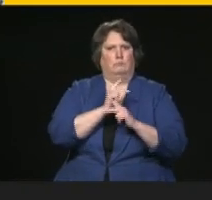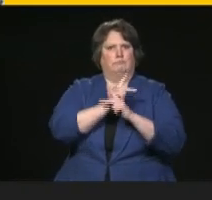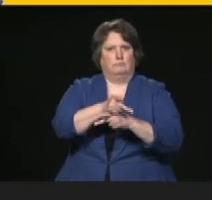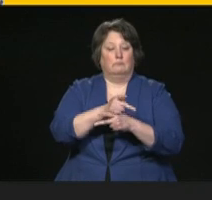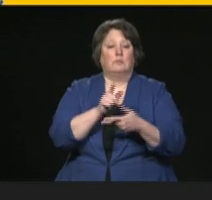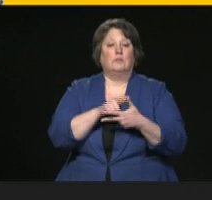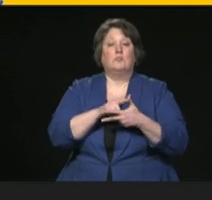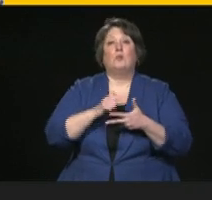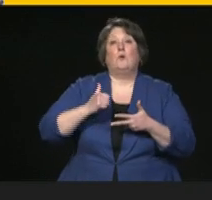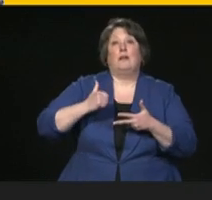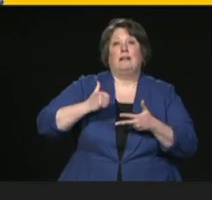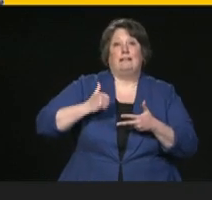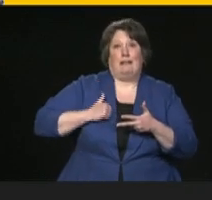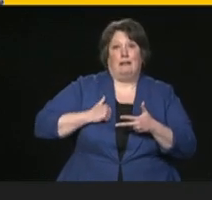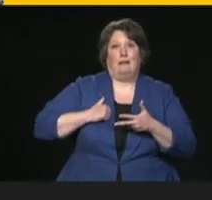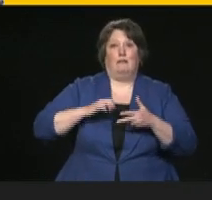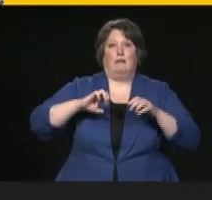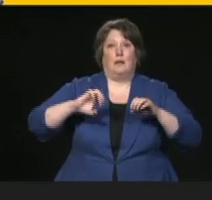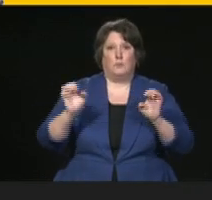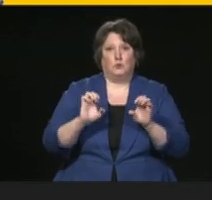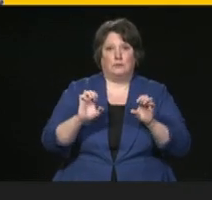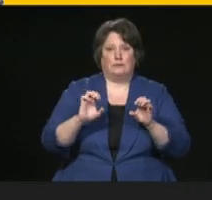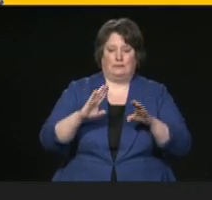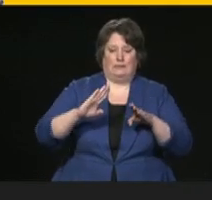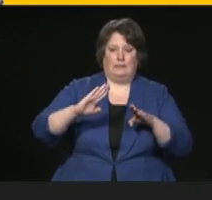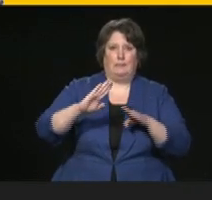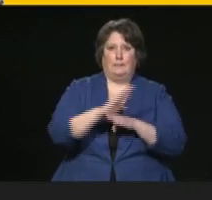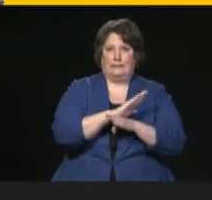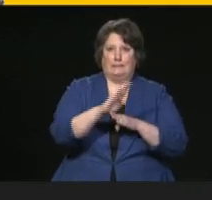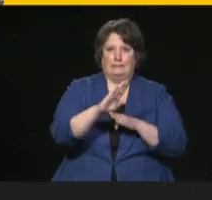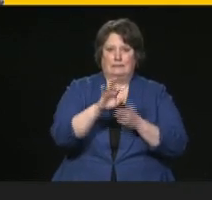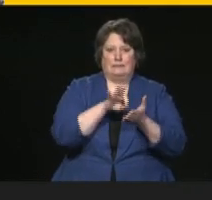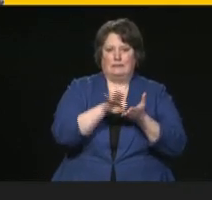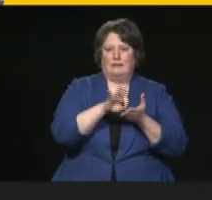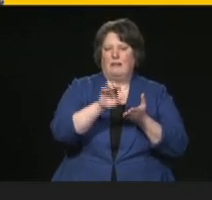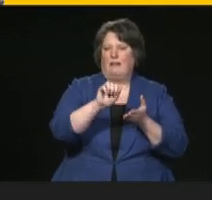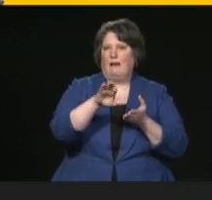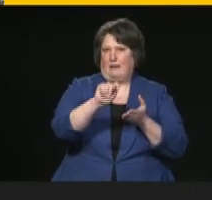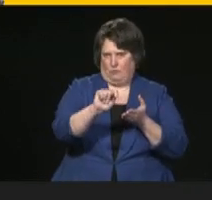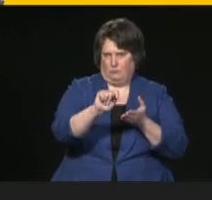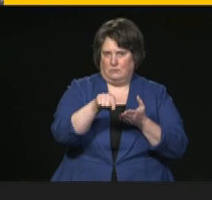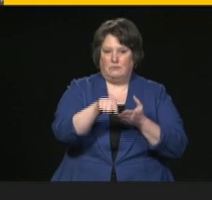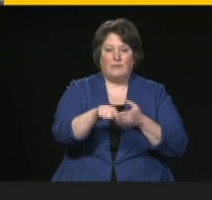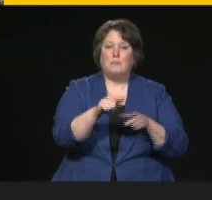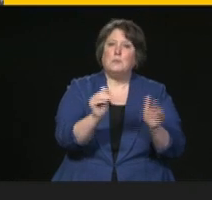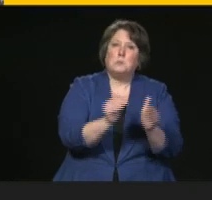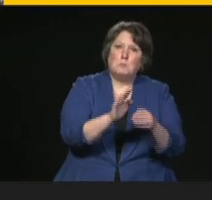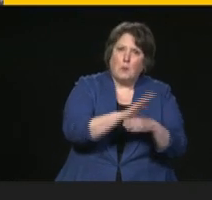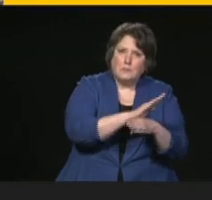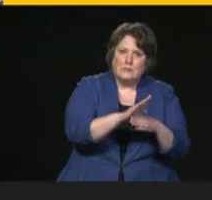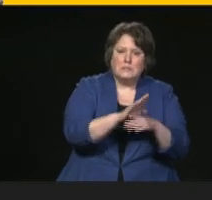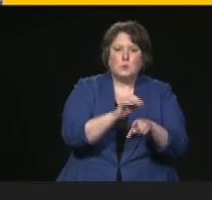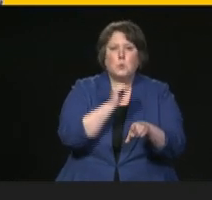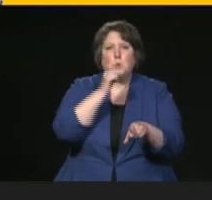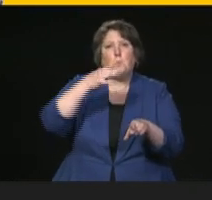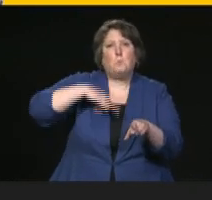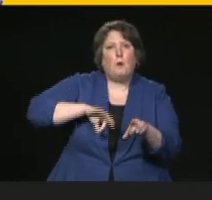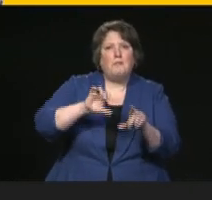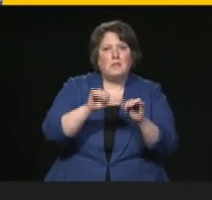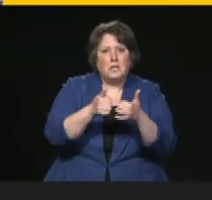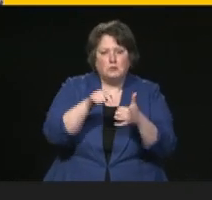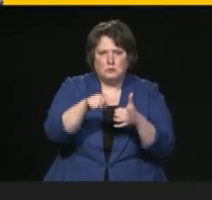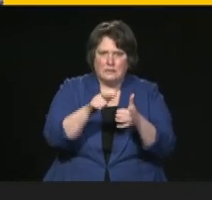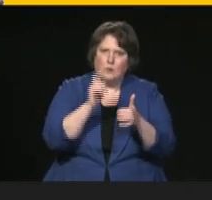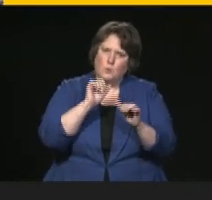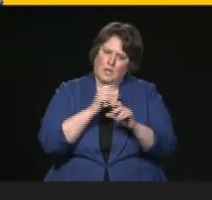to provide small businesses and not-for-profits with interest-free loans of up to $40,000. This funding will